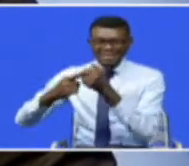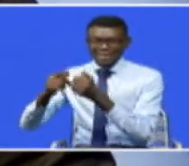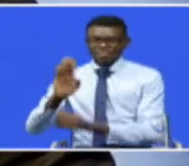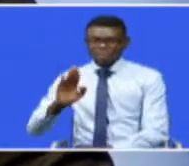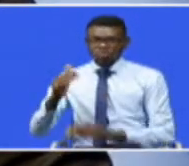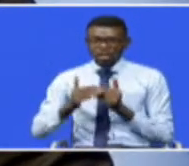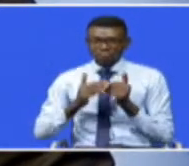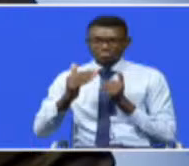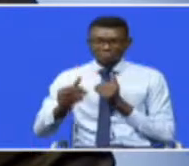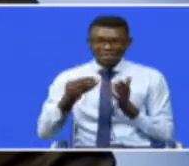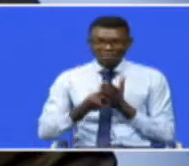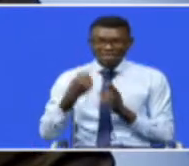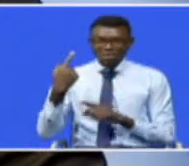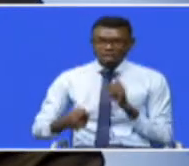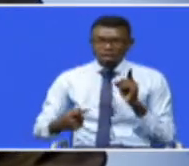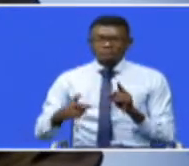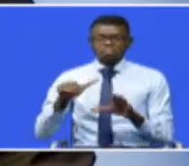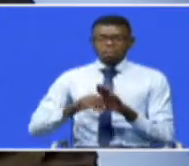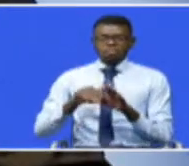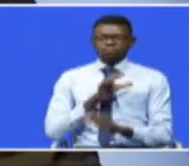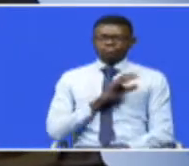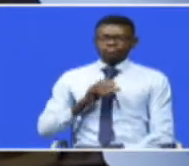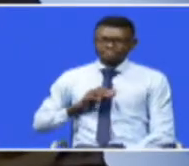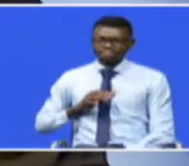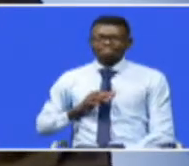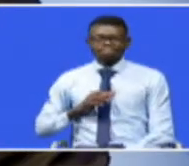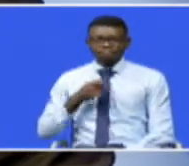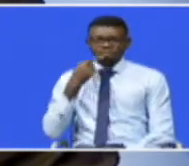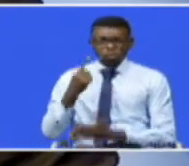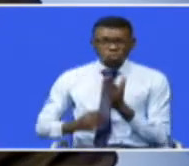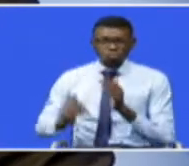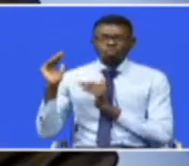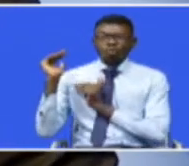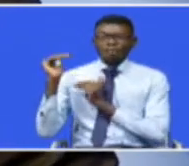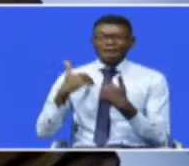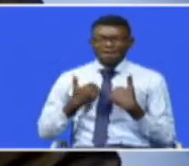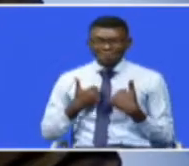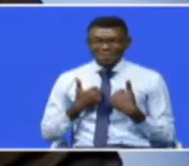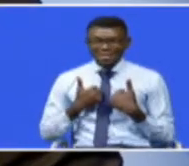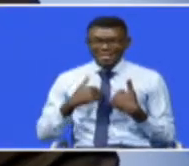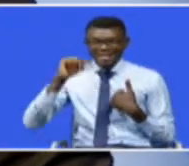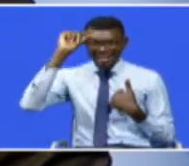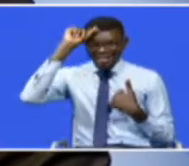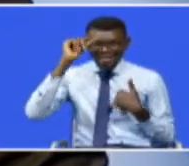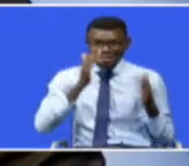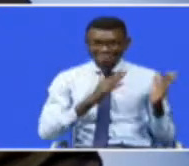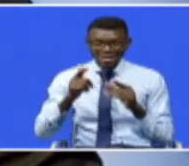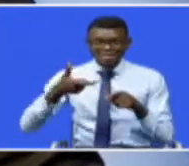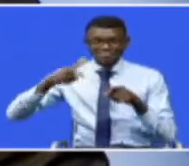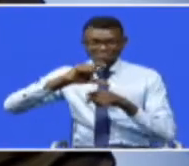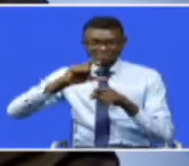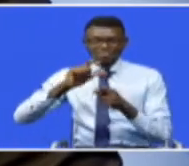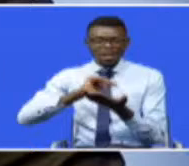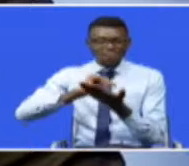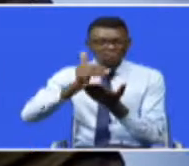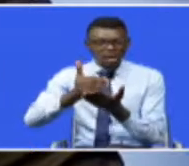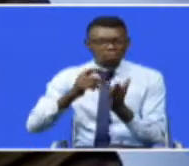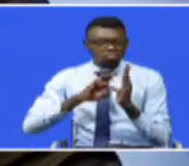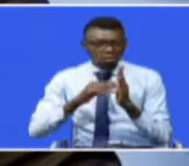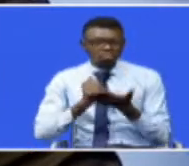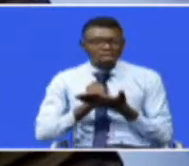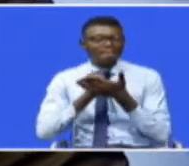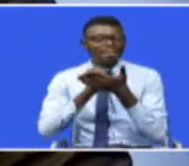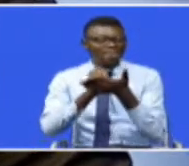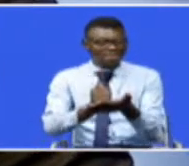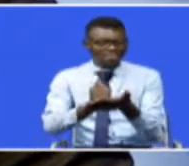next financial year. Members of the committee have expressed optimism that the government pledge to increase the county funds will help members to find the